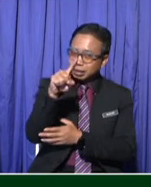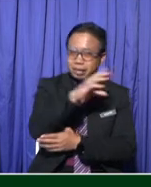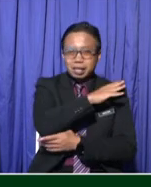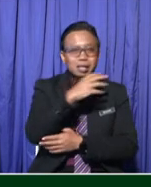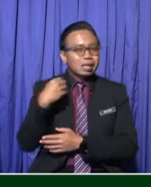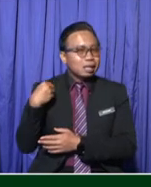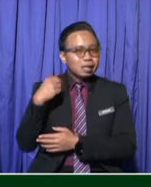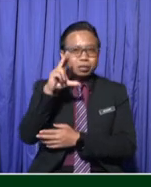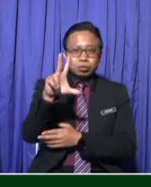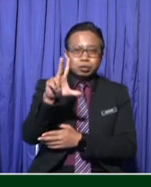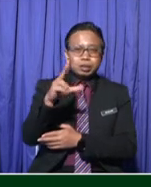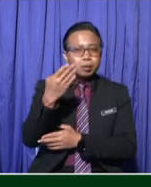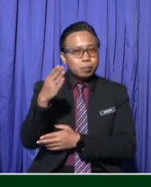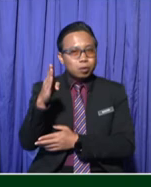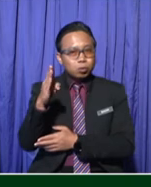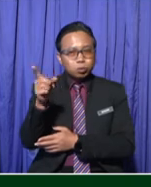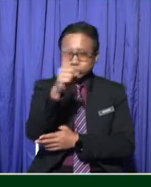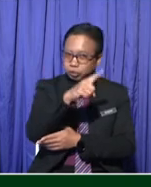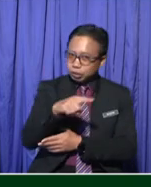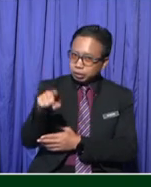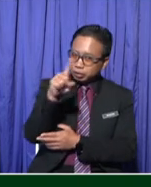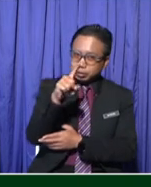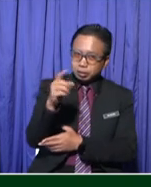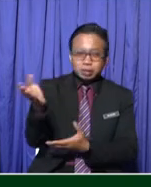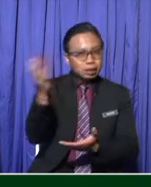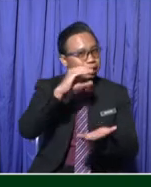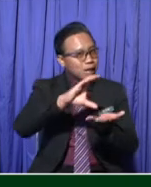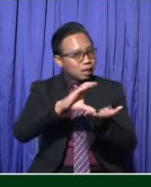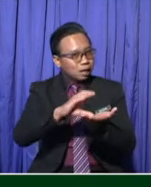3 blue circles. Let us count together.